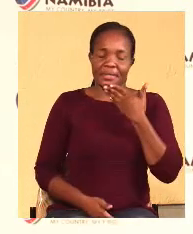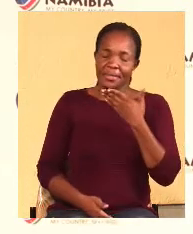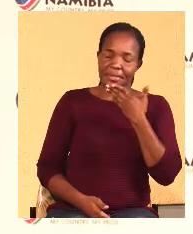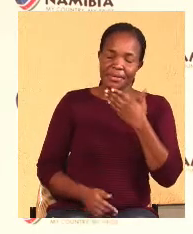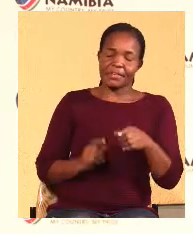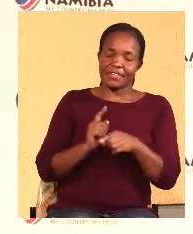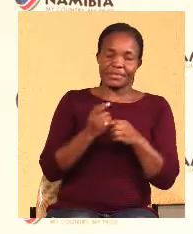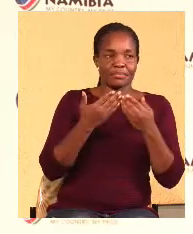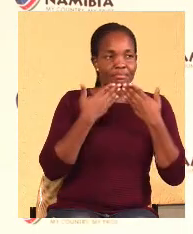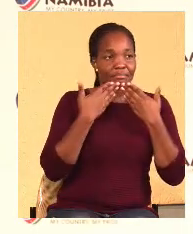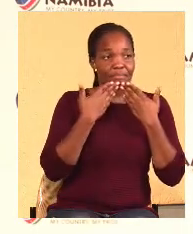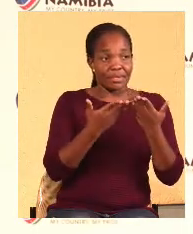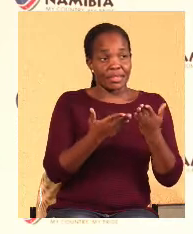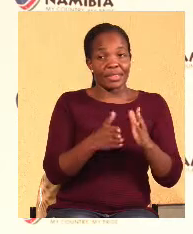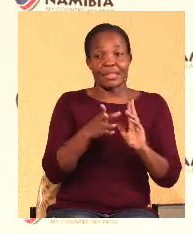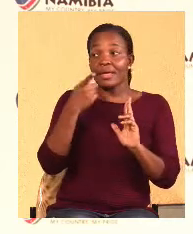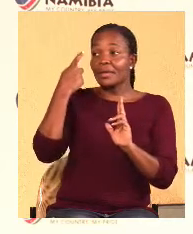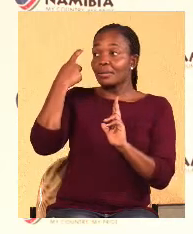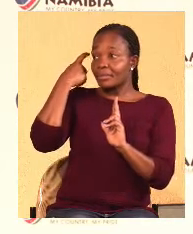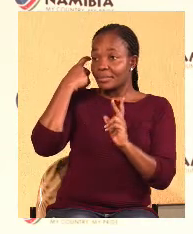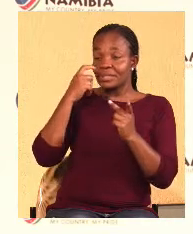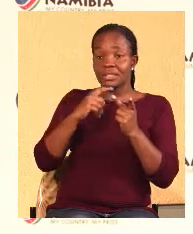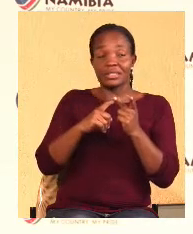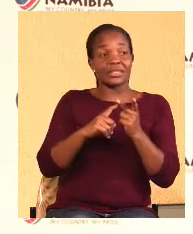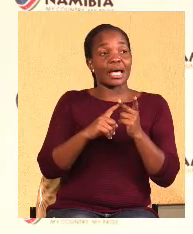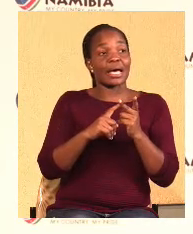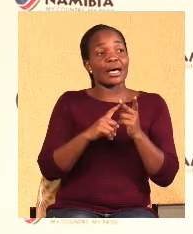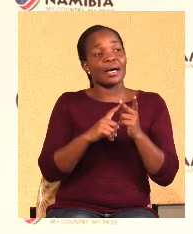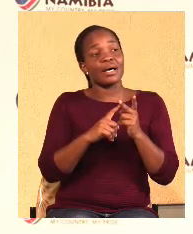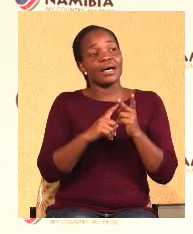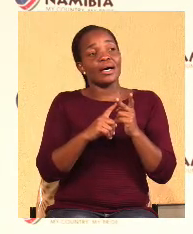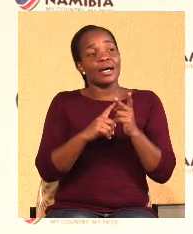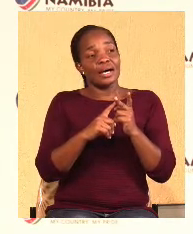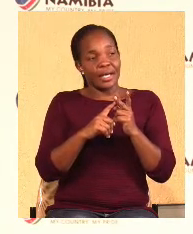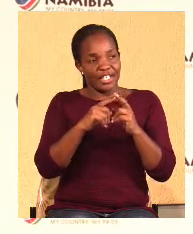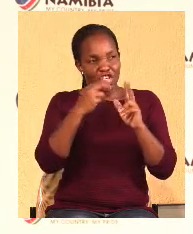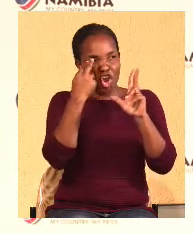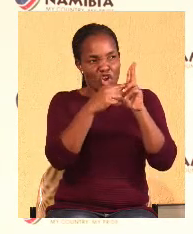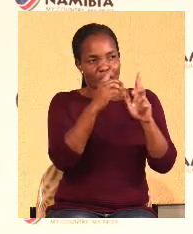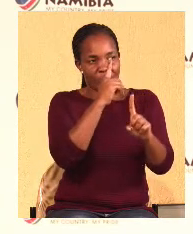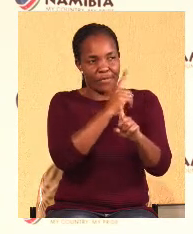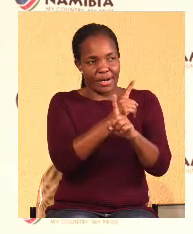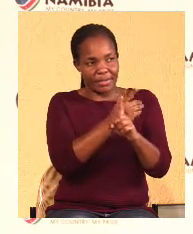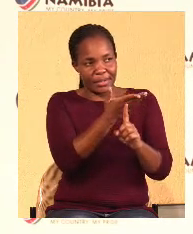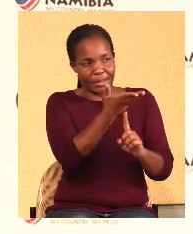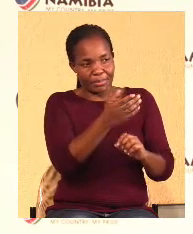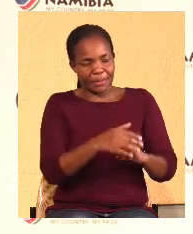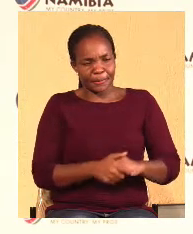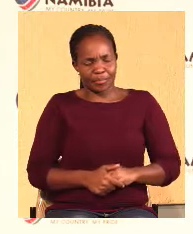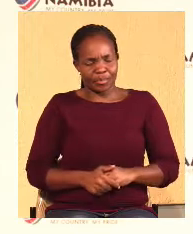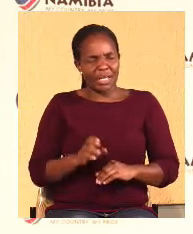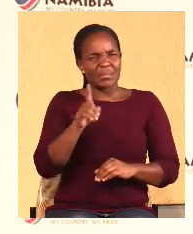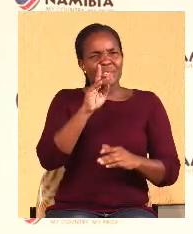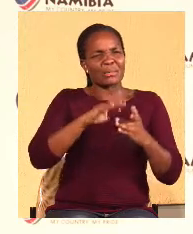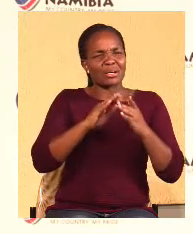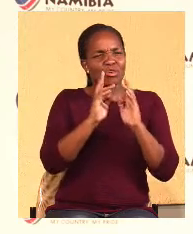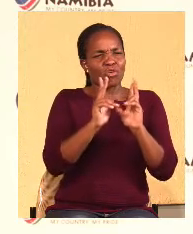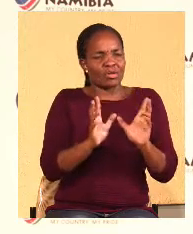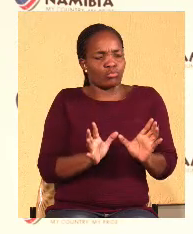the Honorable Minister and the Attorney General that is there. My question is just about the public gatherings,